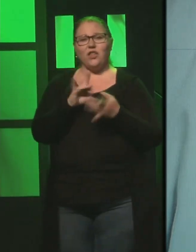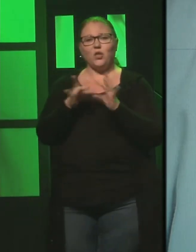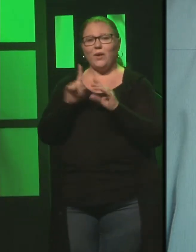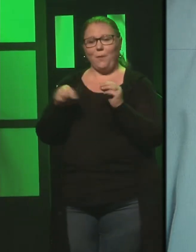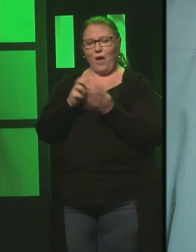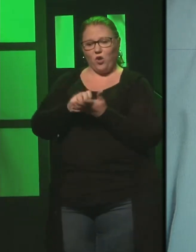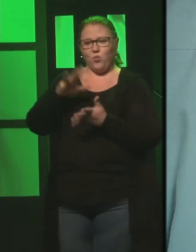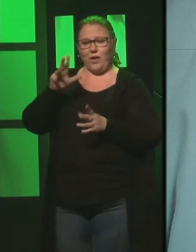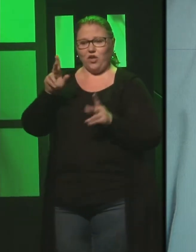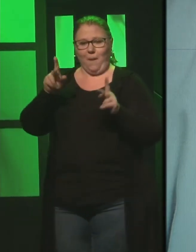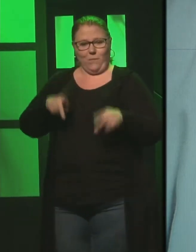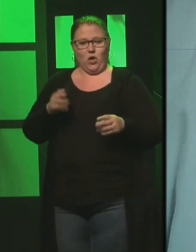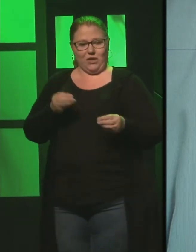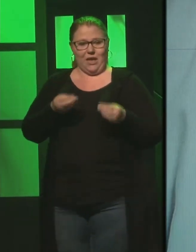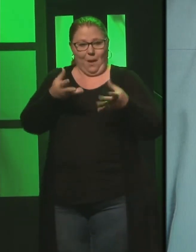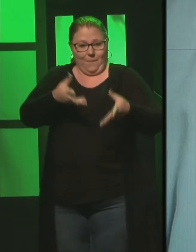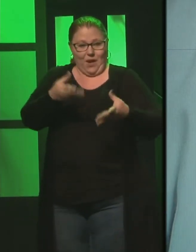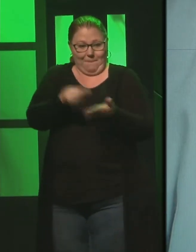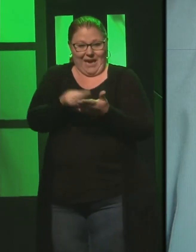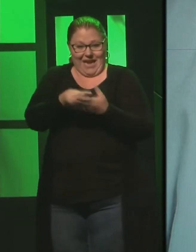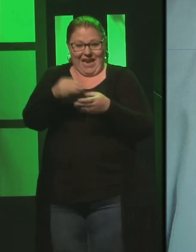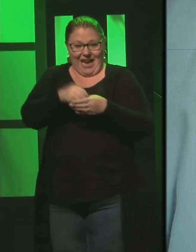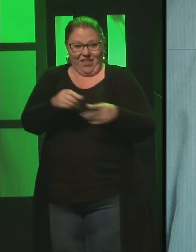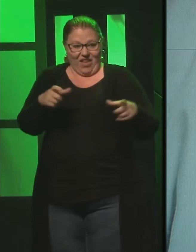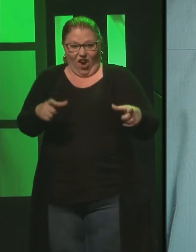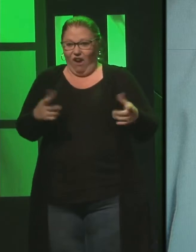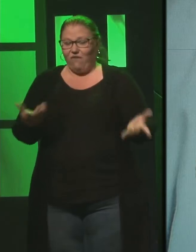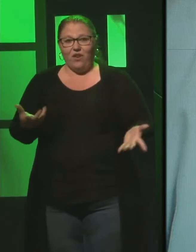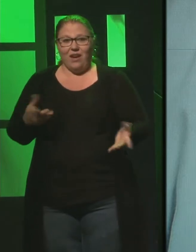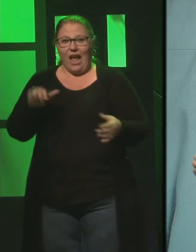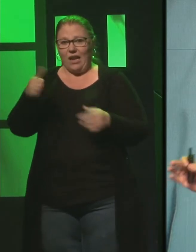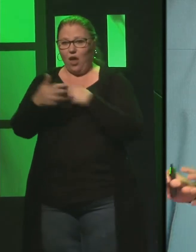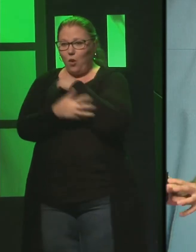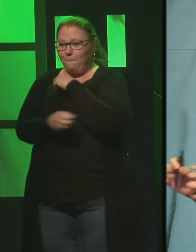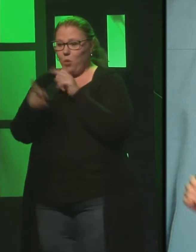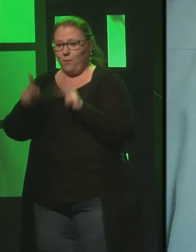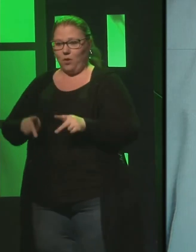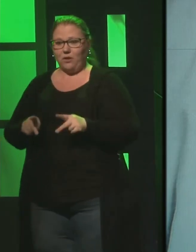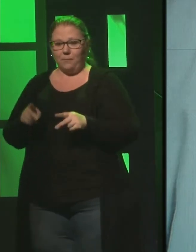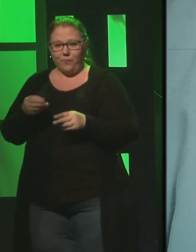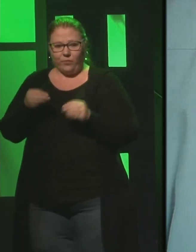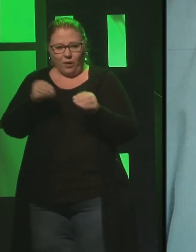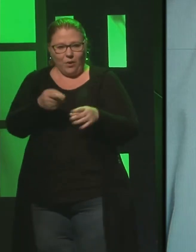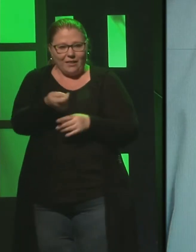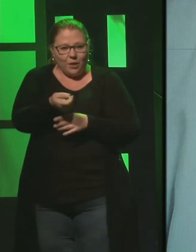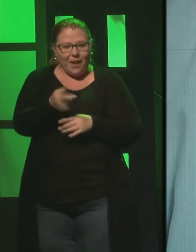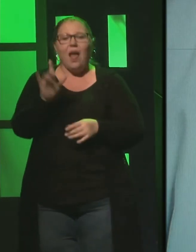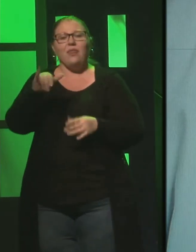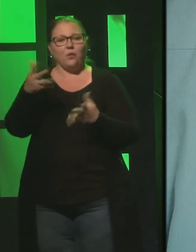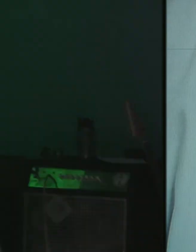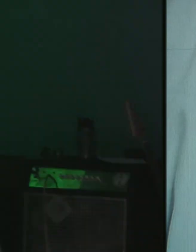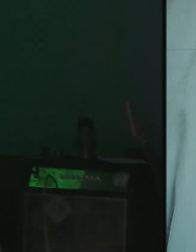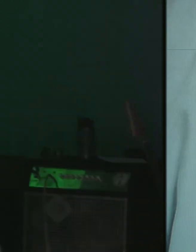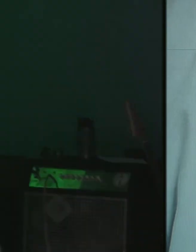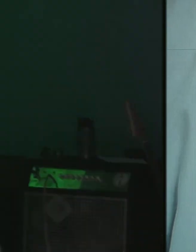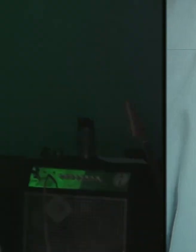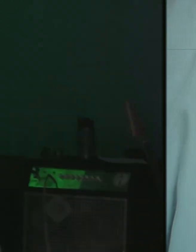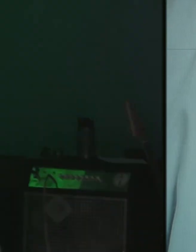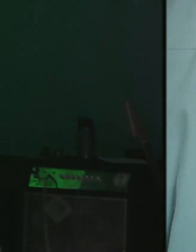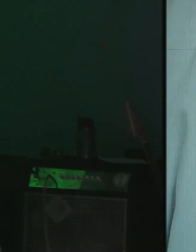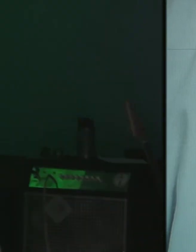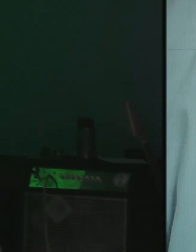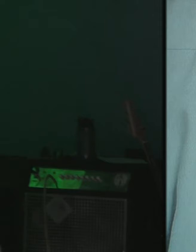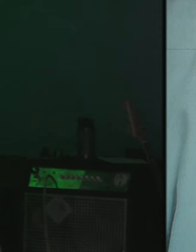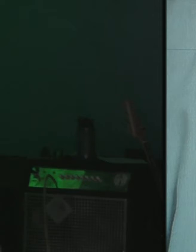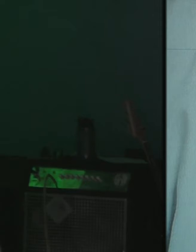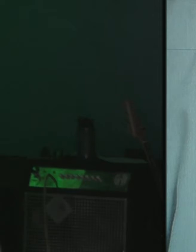and dropping a whole bunch of money in the offering and another poor person coming and putting just a little bit in and saying, that's what I'm talking about. You got to work harder so you can put more